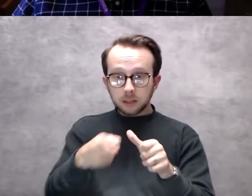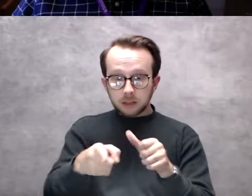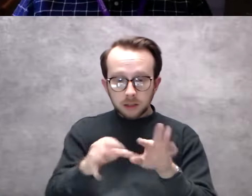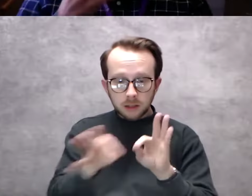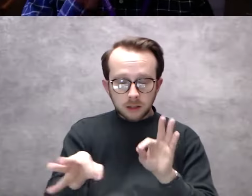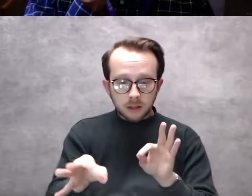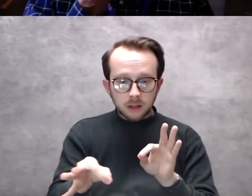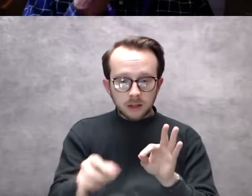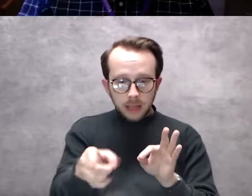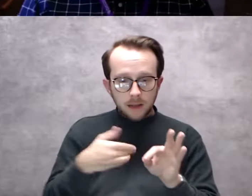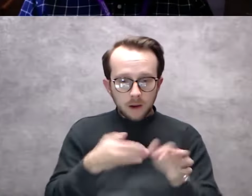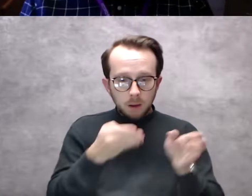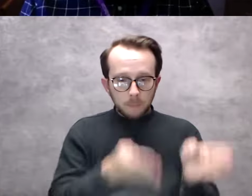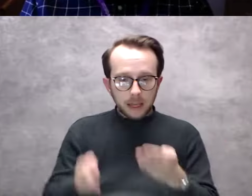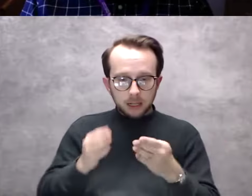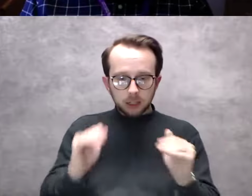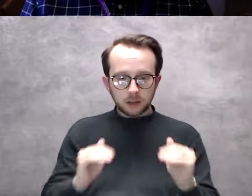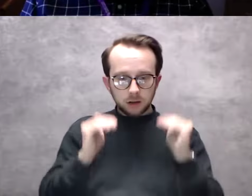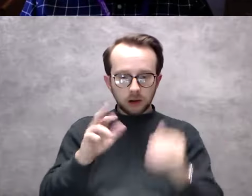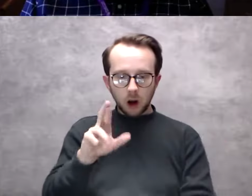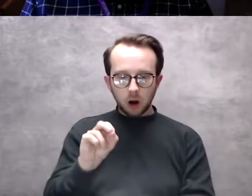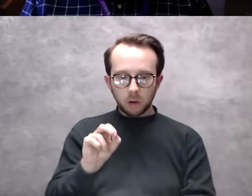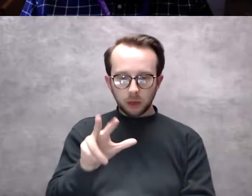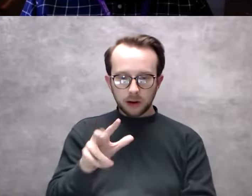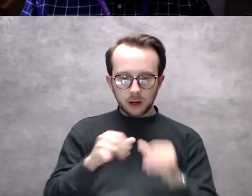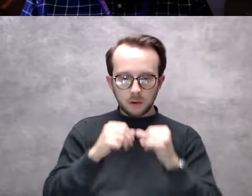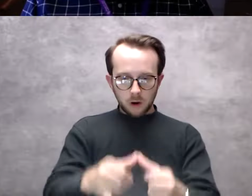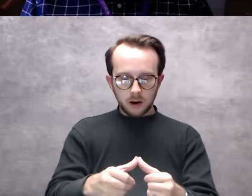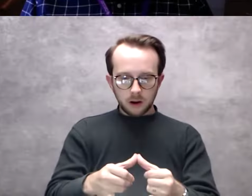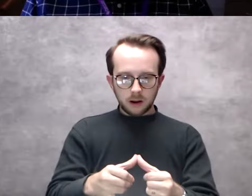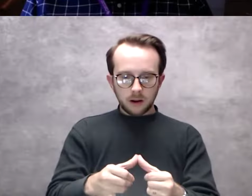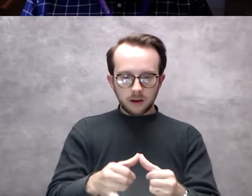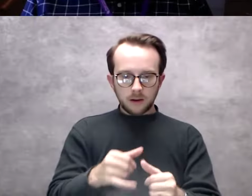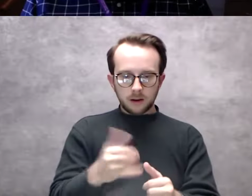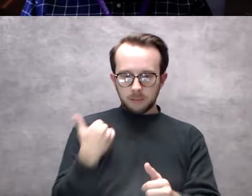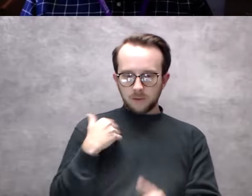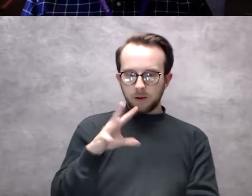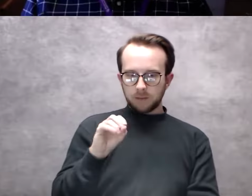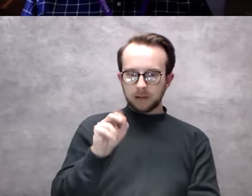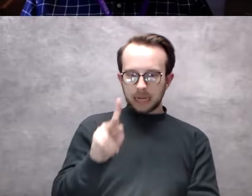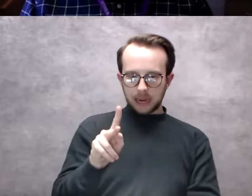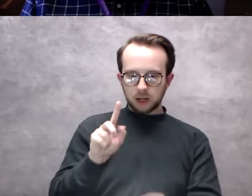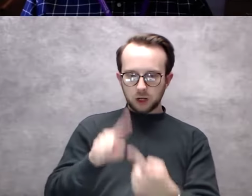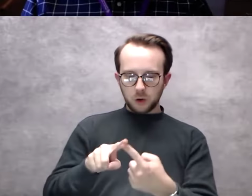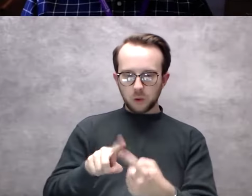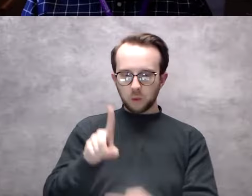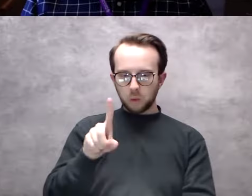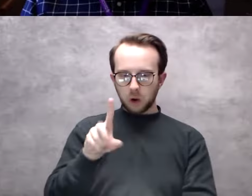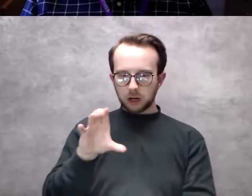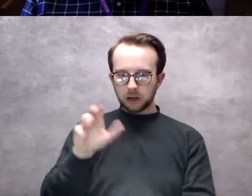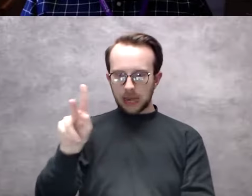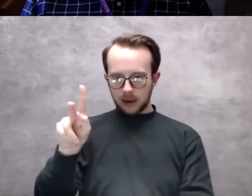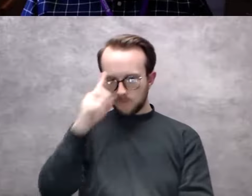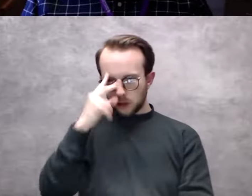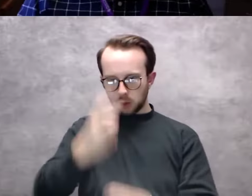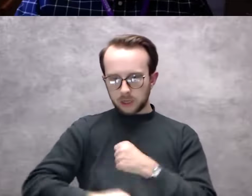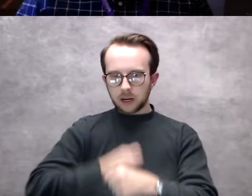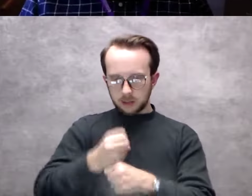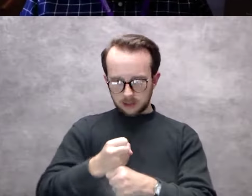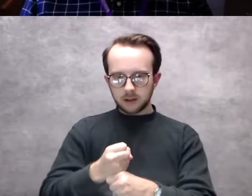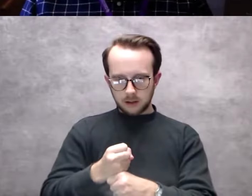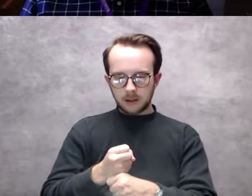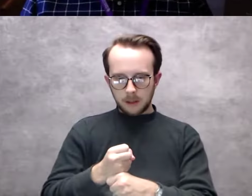was a plan to raise the R03 award value from $50K to $100K per year for 2 years. When can we